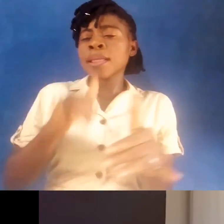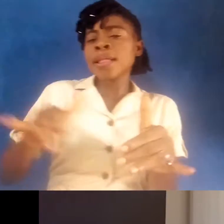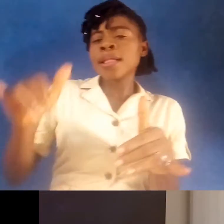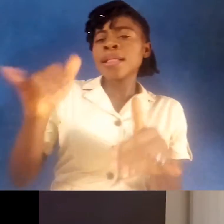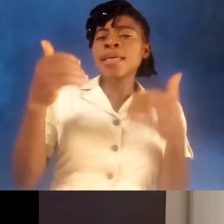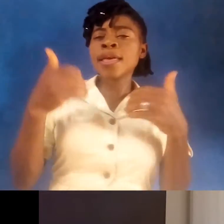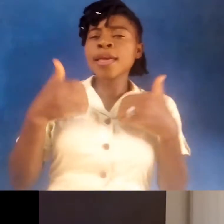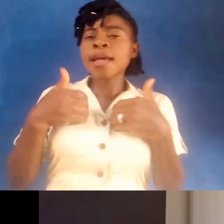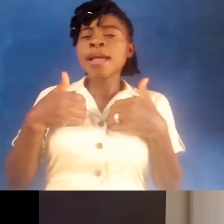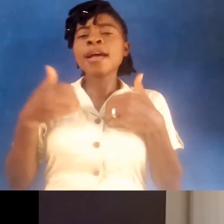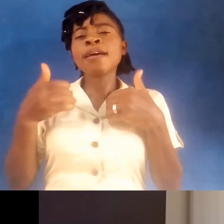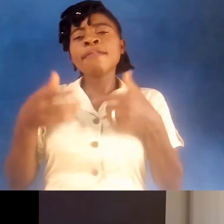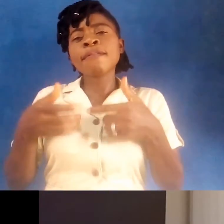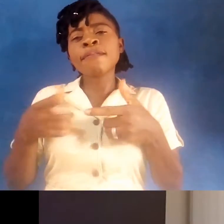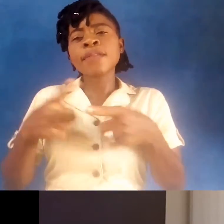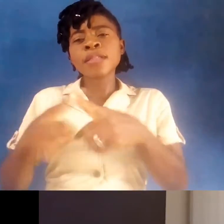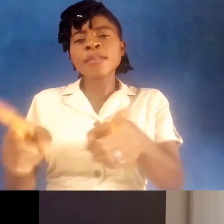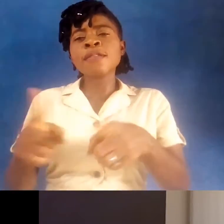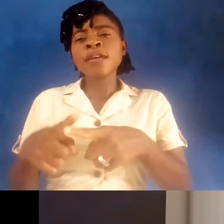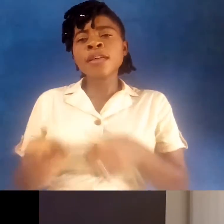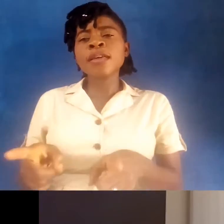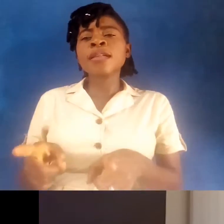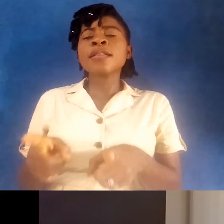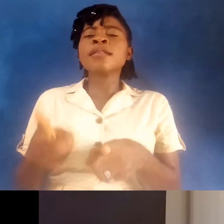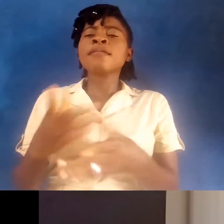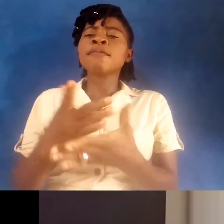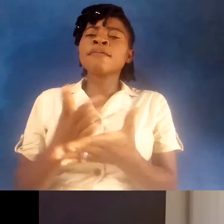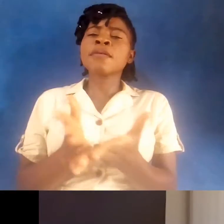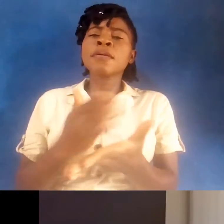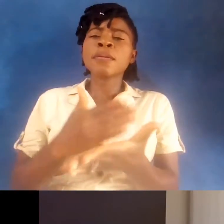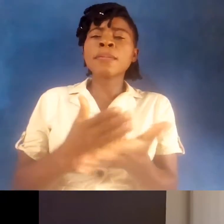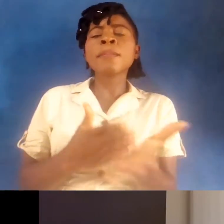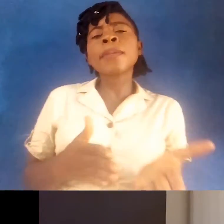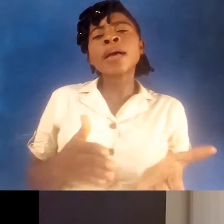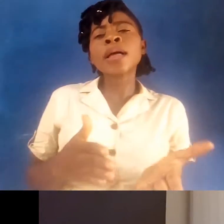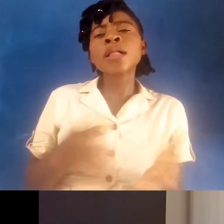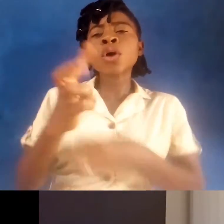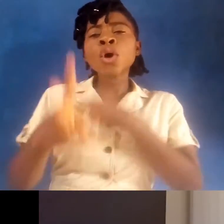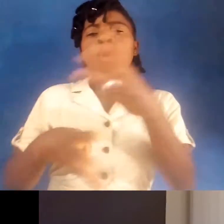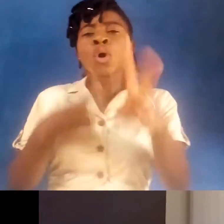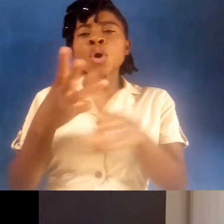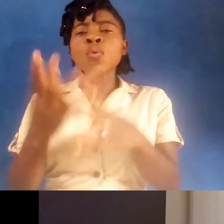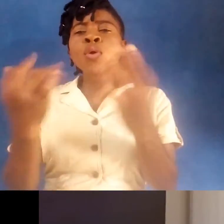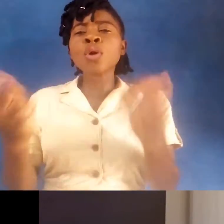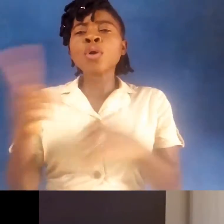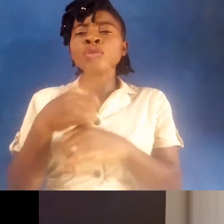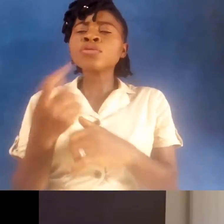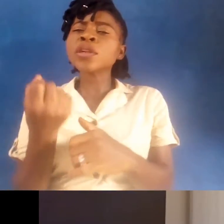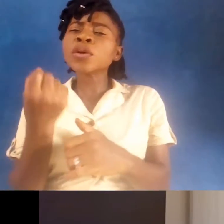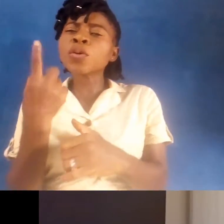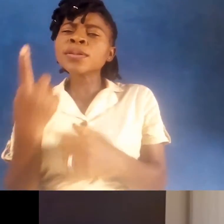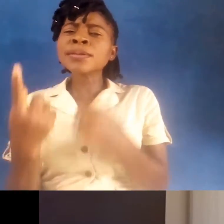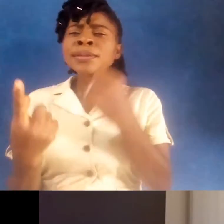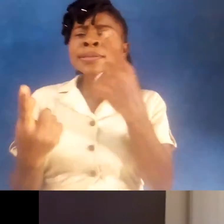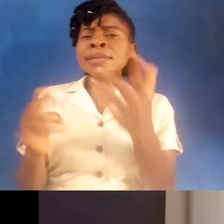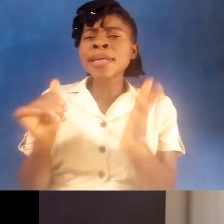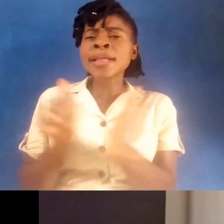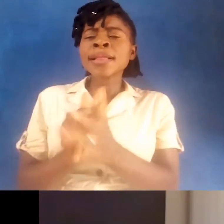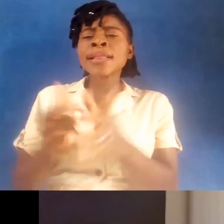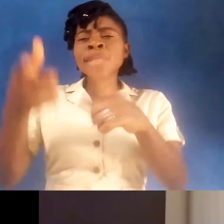features. So it was understood that sign languages are full sign languages.